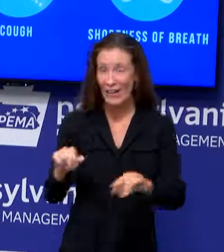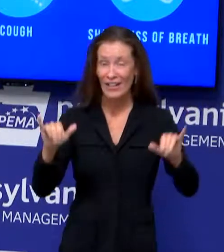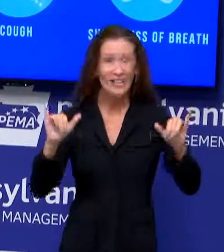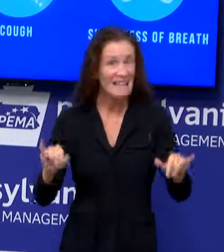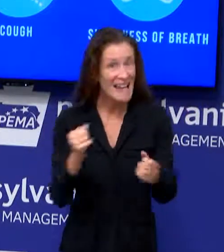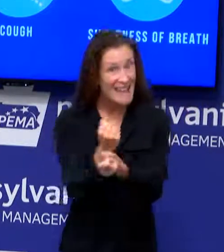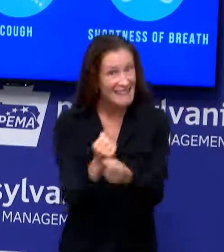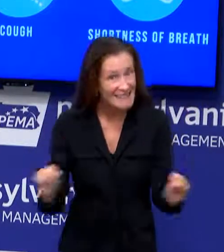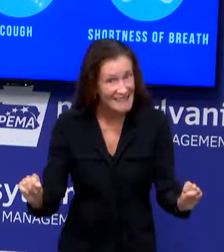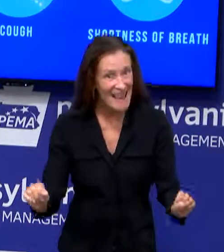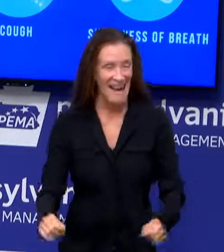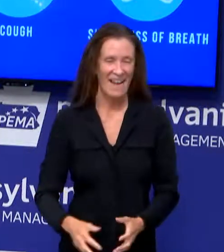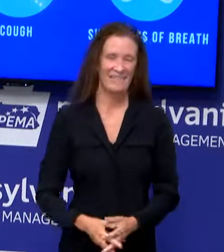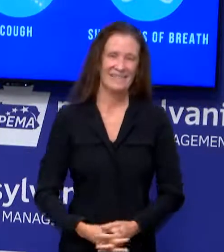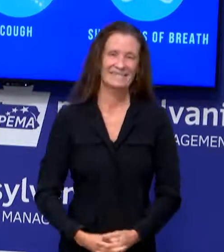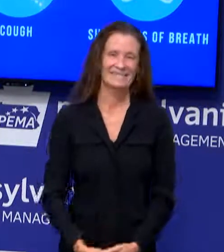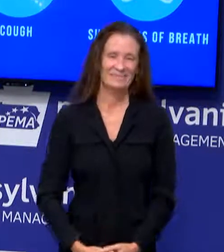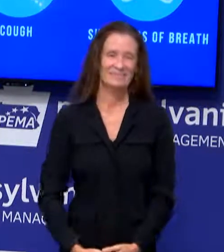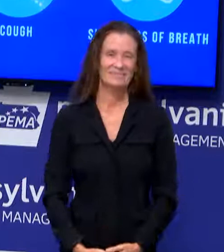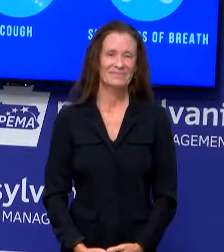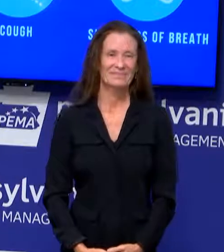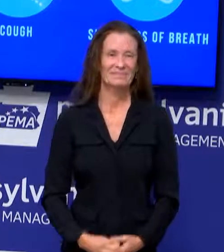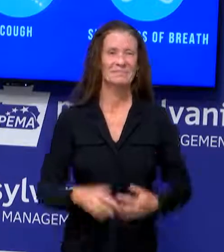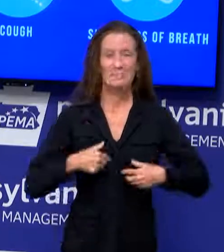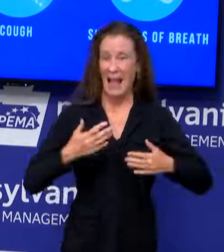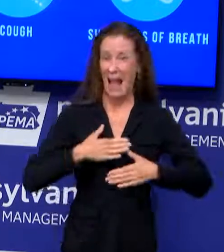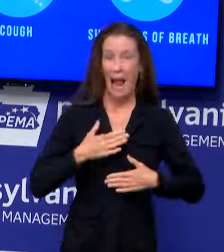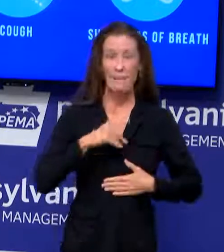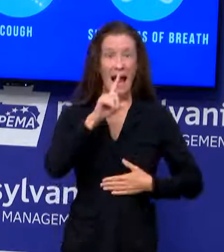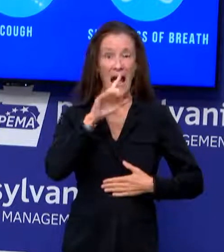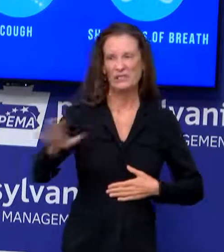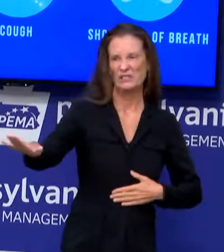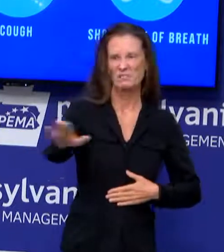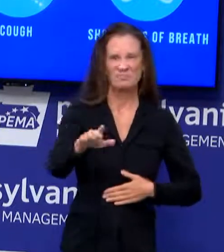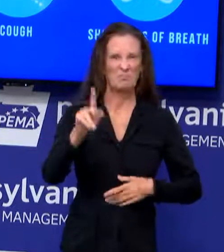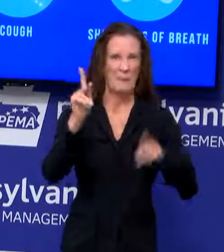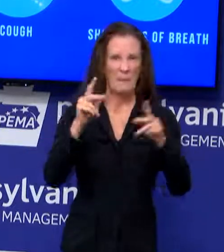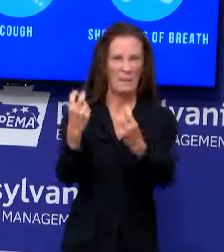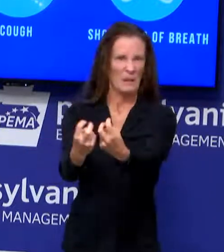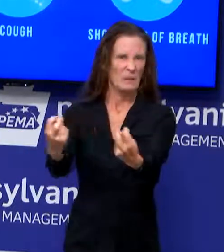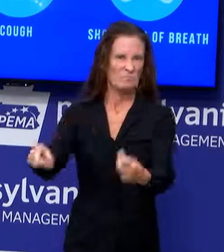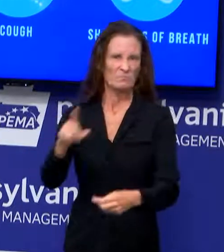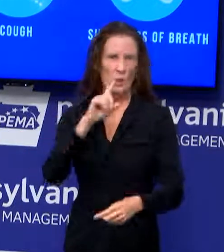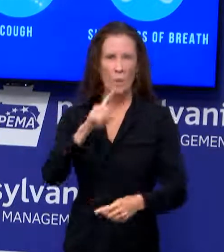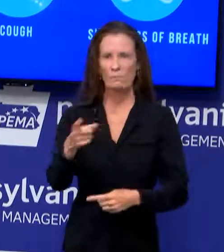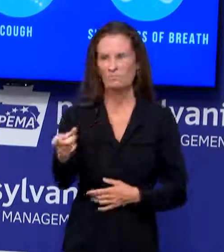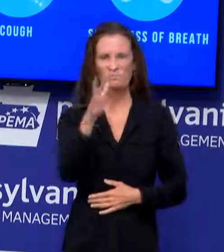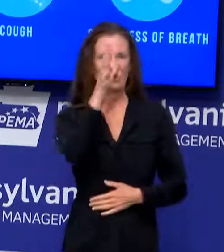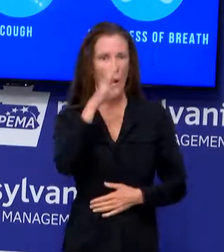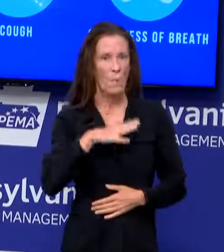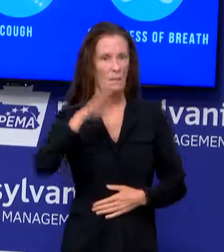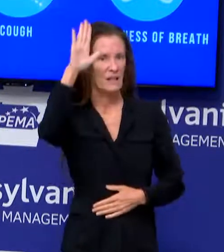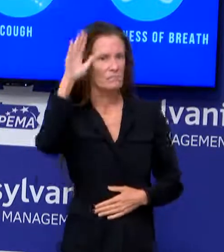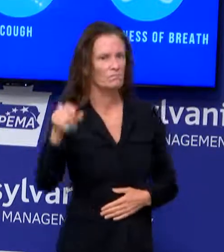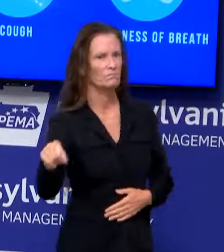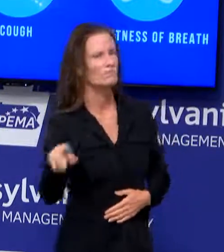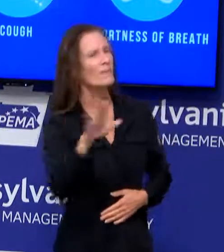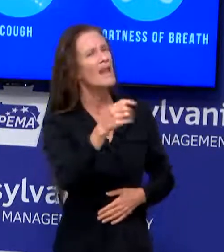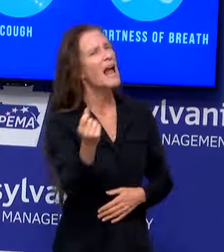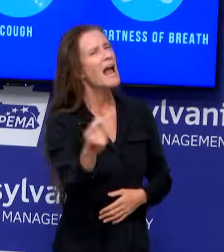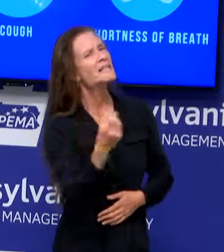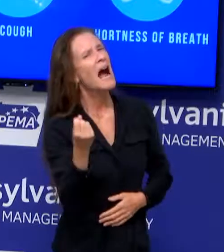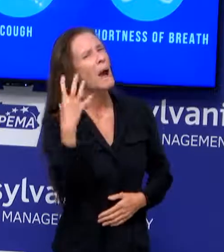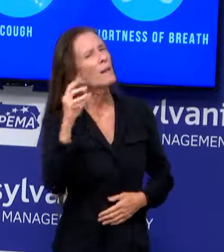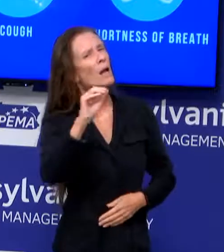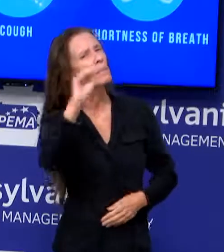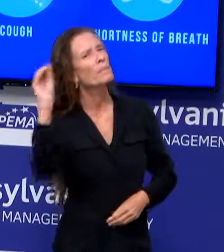And now I'm pleased to answer your questions. Yes? What percentage of Pennsylvanians will have to adopt the app